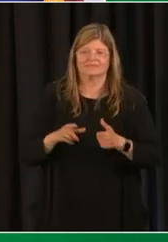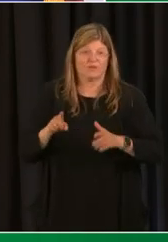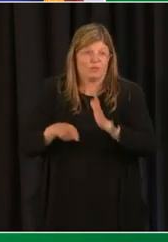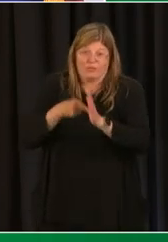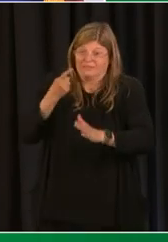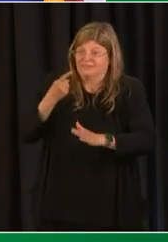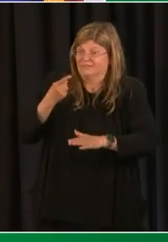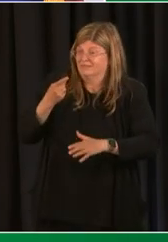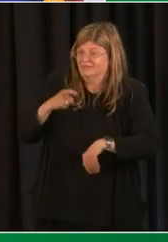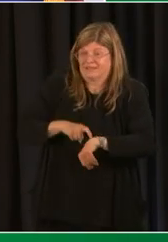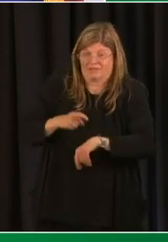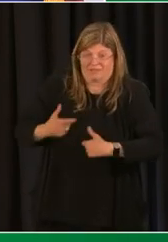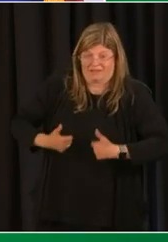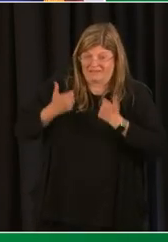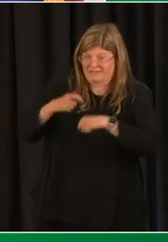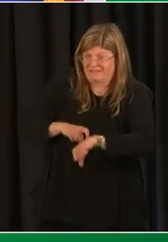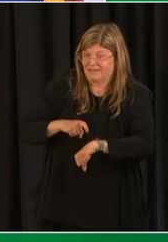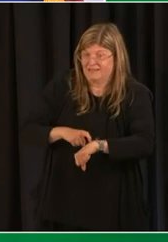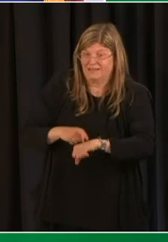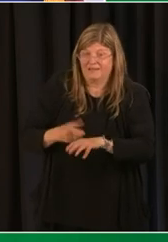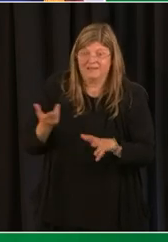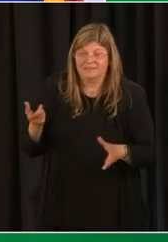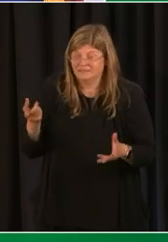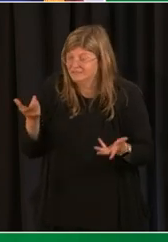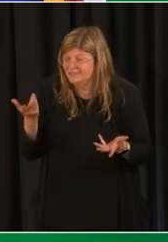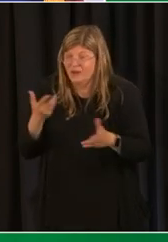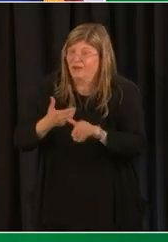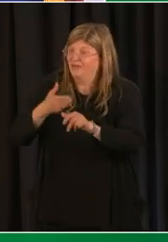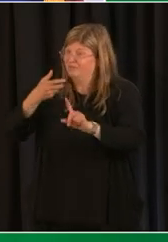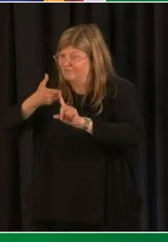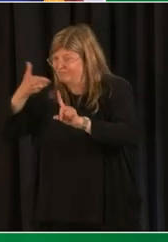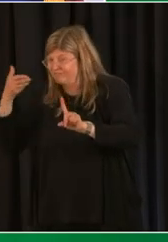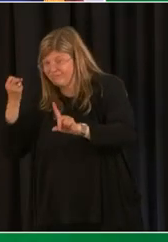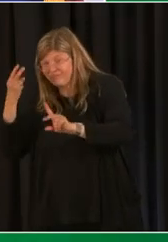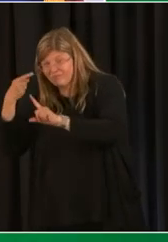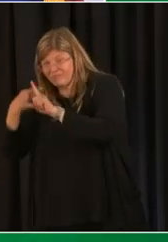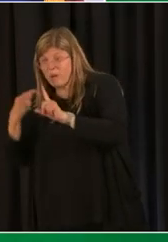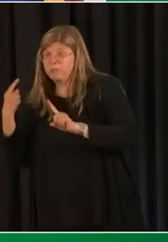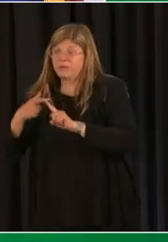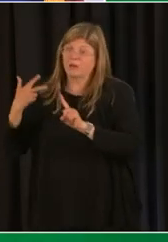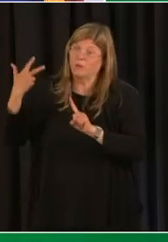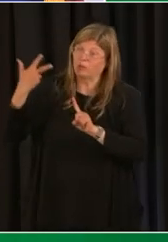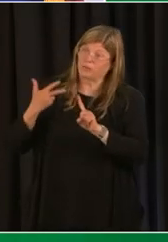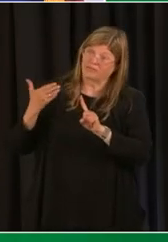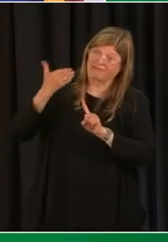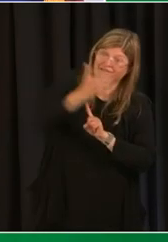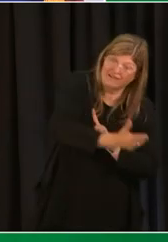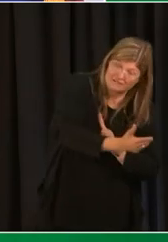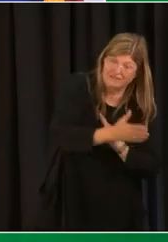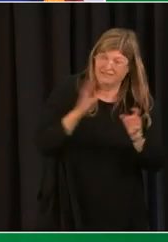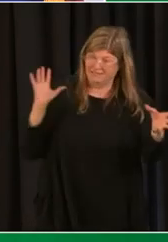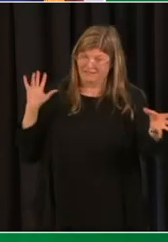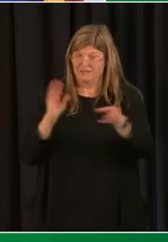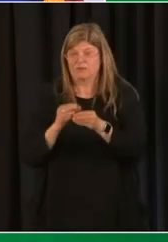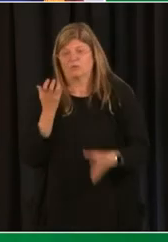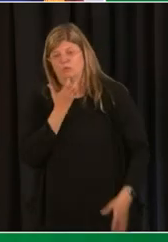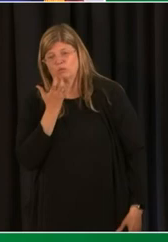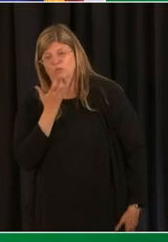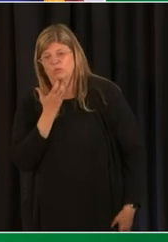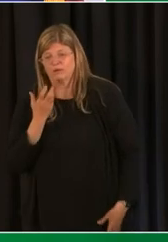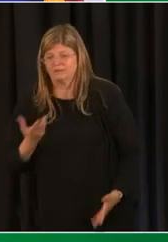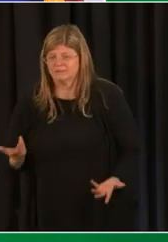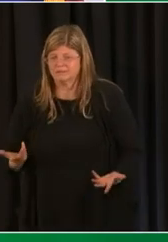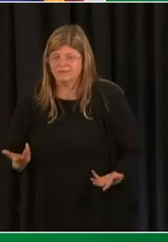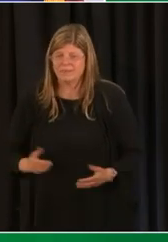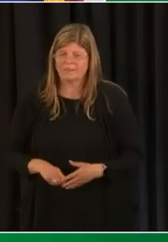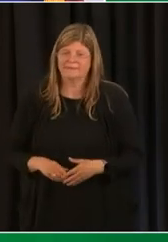once-in-a-lifetime opportunity to get 12 months of past due rent paid, as well as 3 months forward. So we really need folks to do that today.